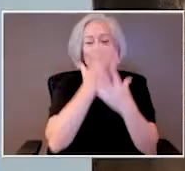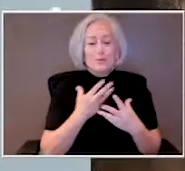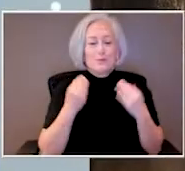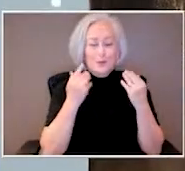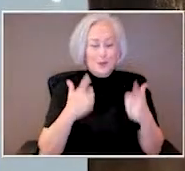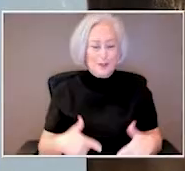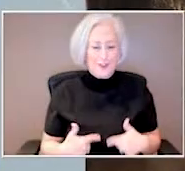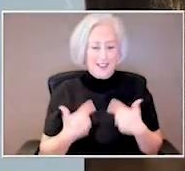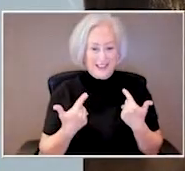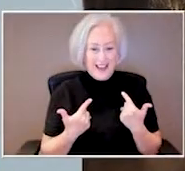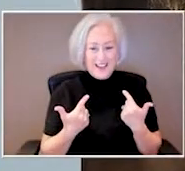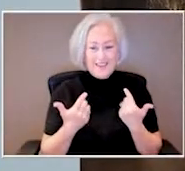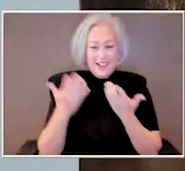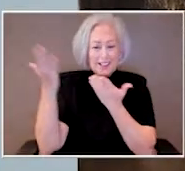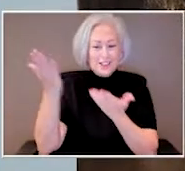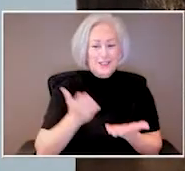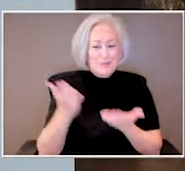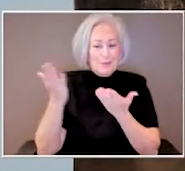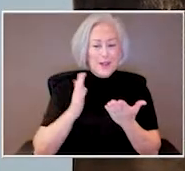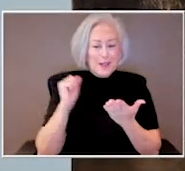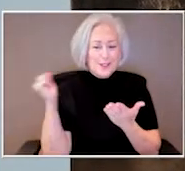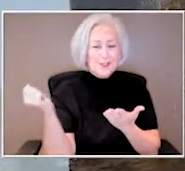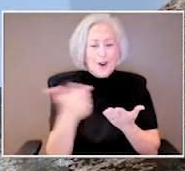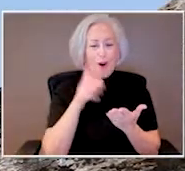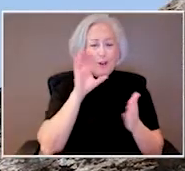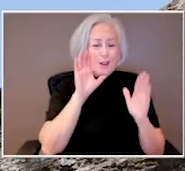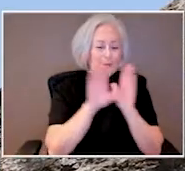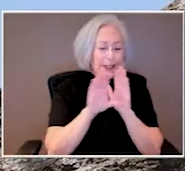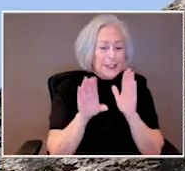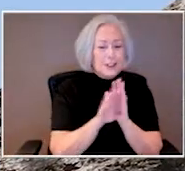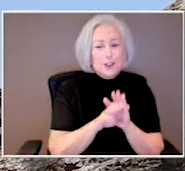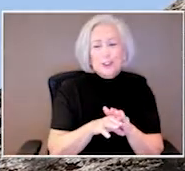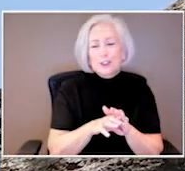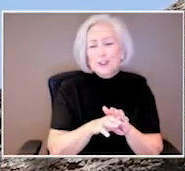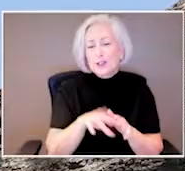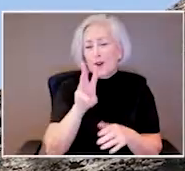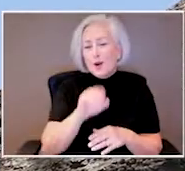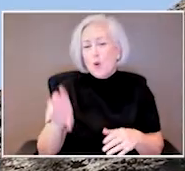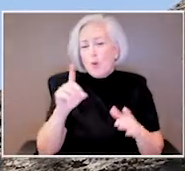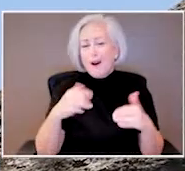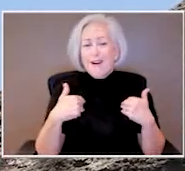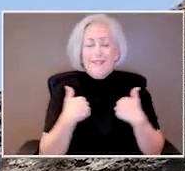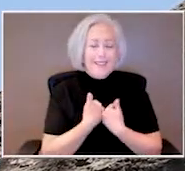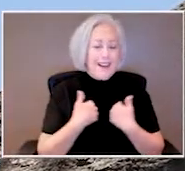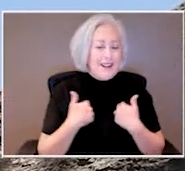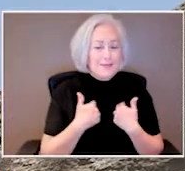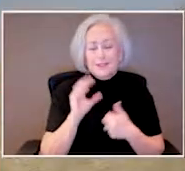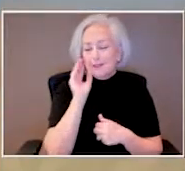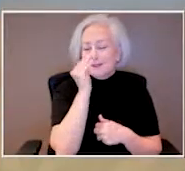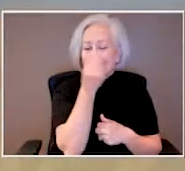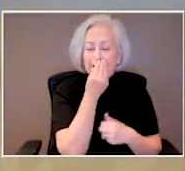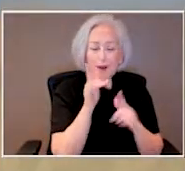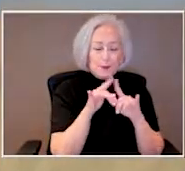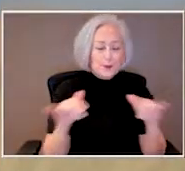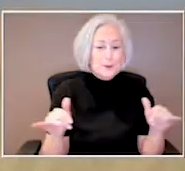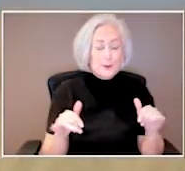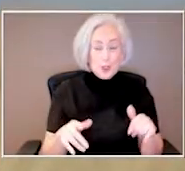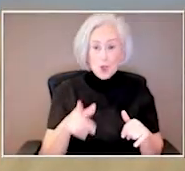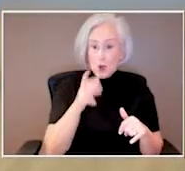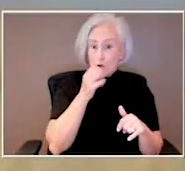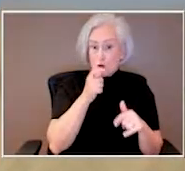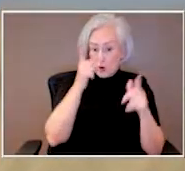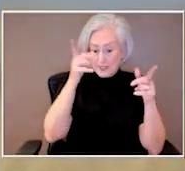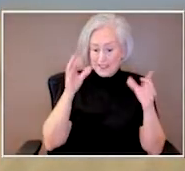beautiful photos, landscapes, the flowers, the wildlife. So who made the call to put these screens up in the Sarcoma